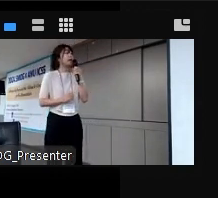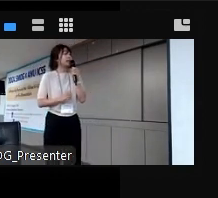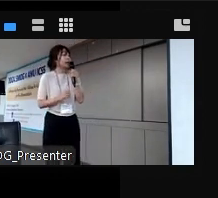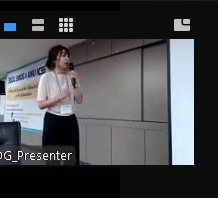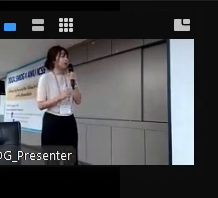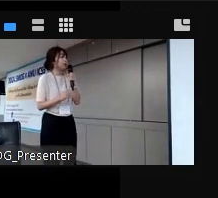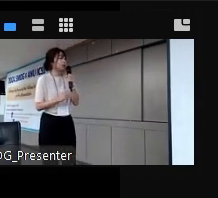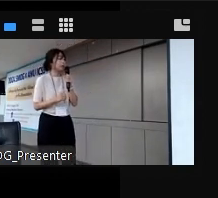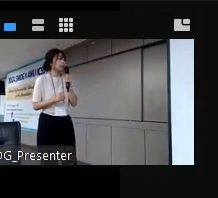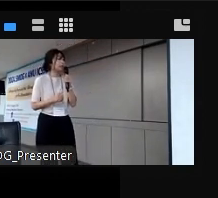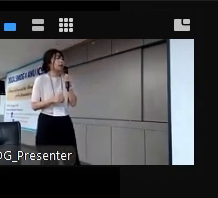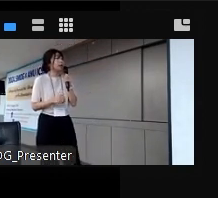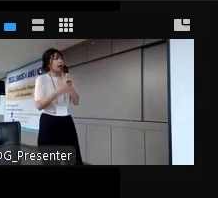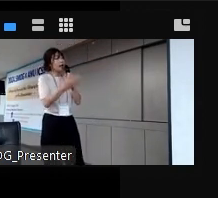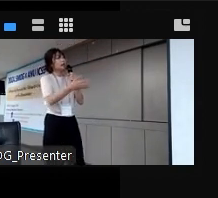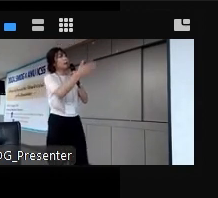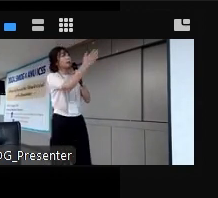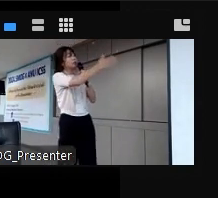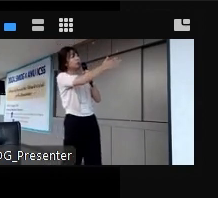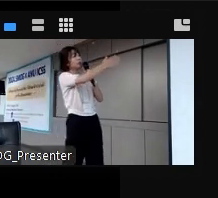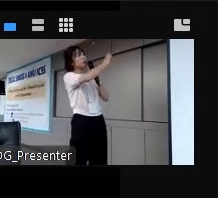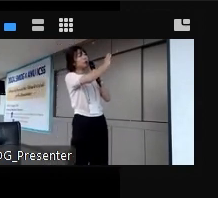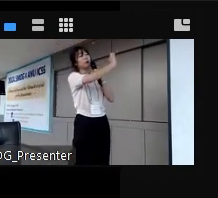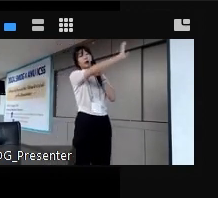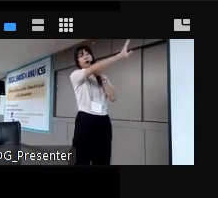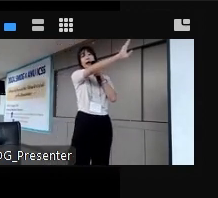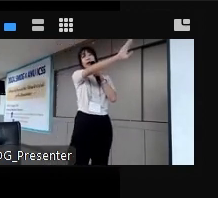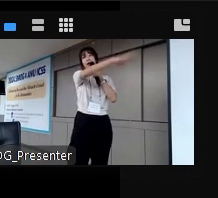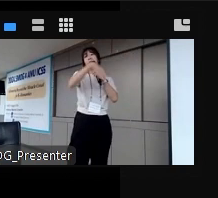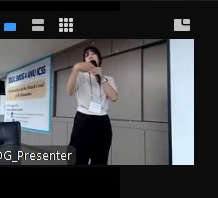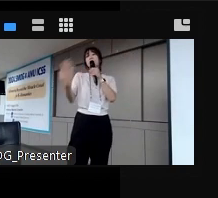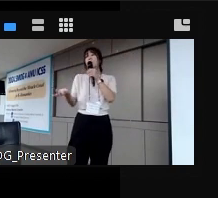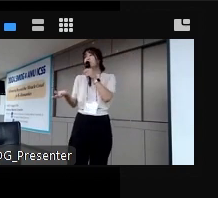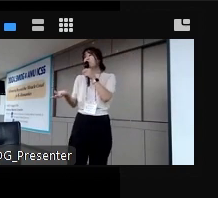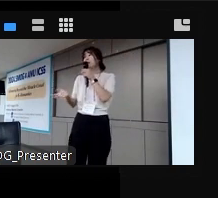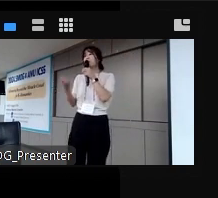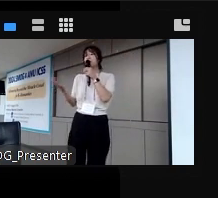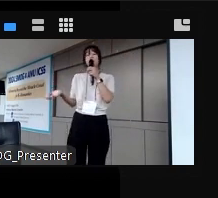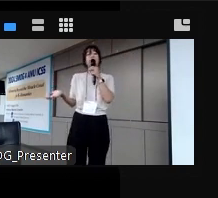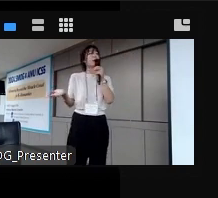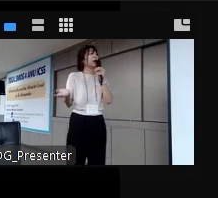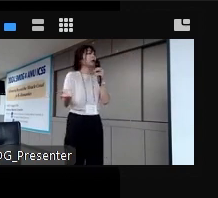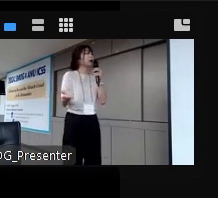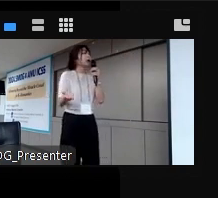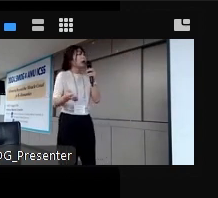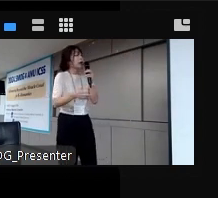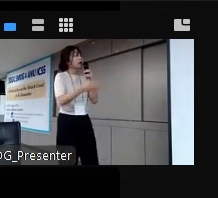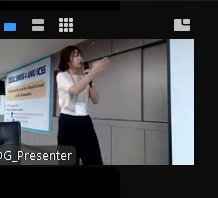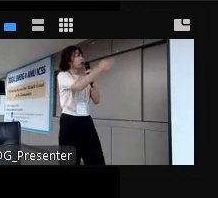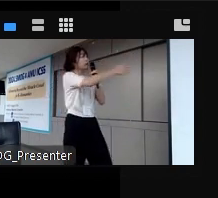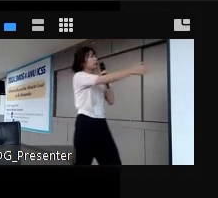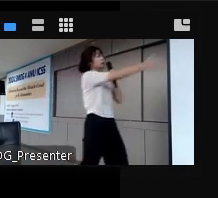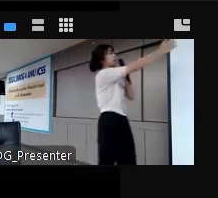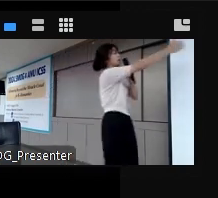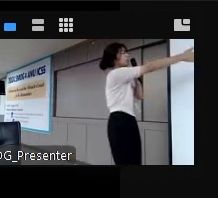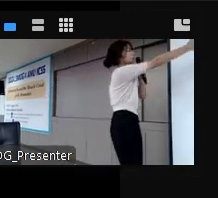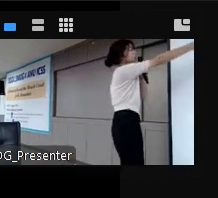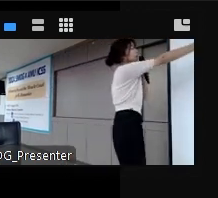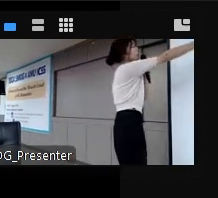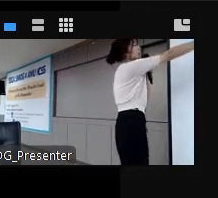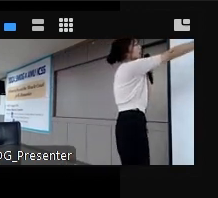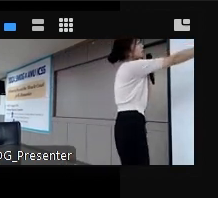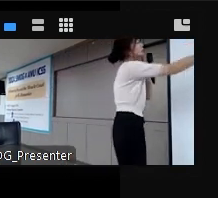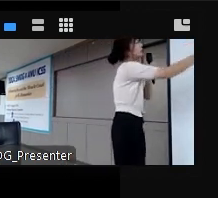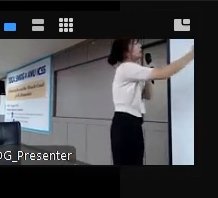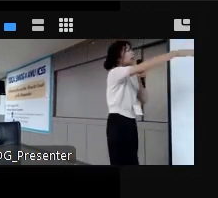the same. So we see, again, that the blue bars are overall higher because locus marks who's doing what, and the gray bars in each of